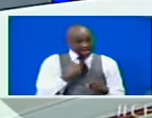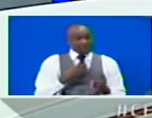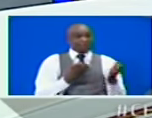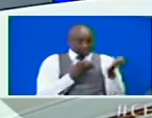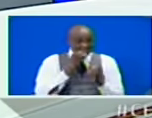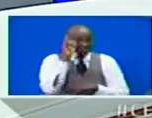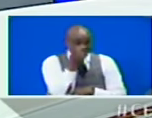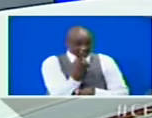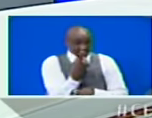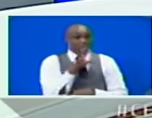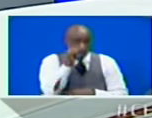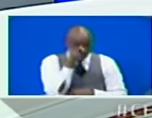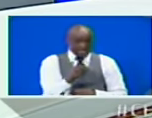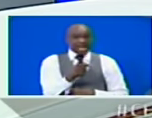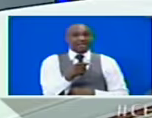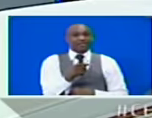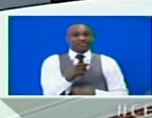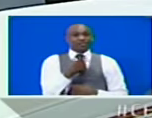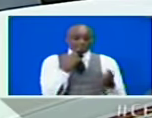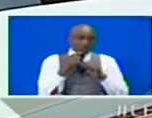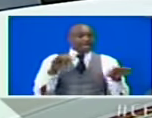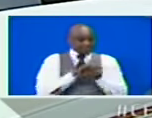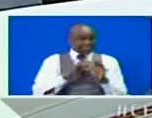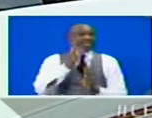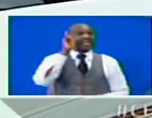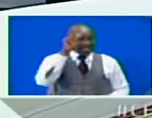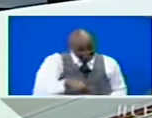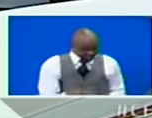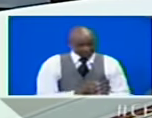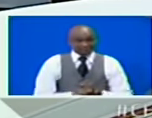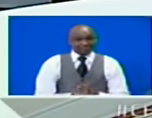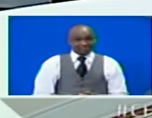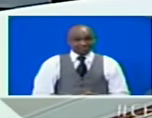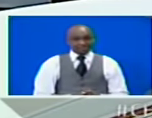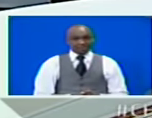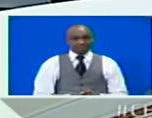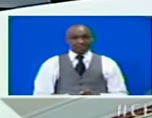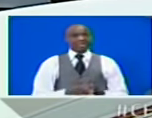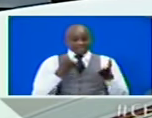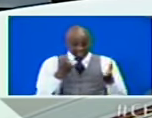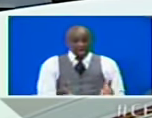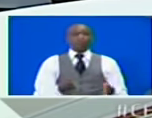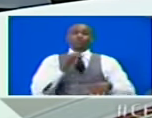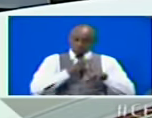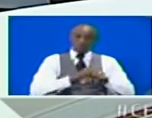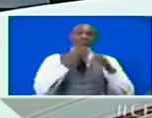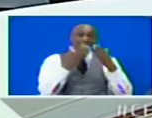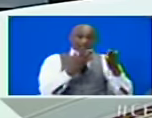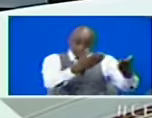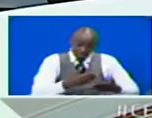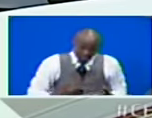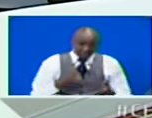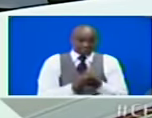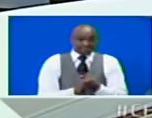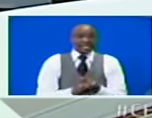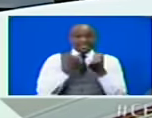business first and then we'll talk about everything else that comes after. So it's good to have you with us, as always.